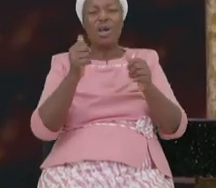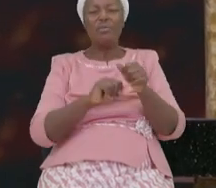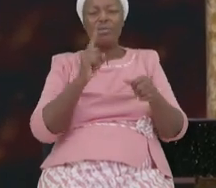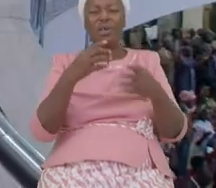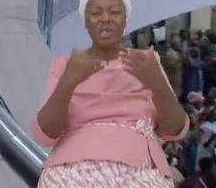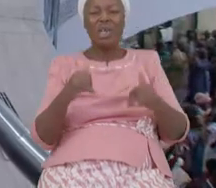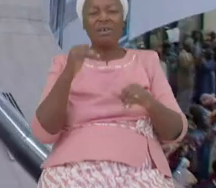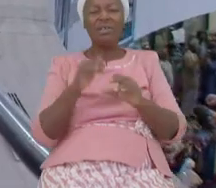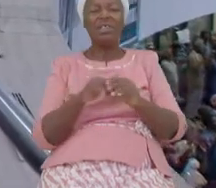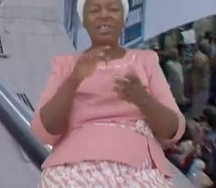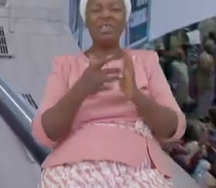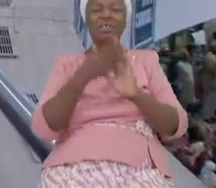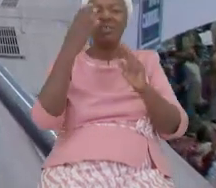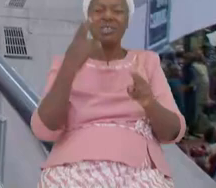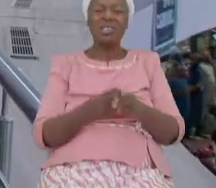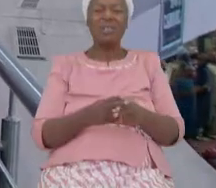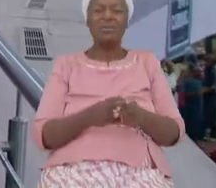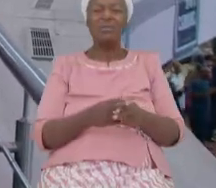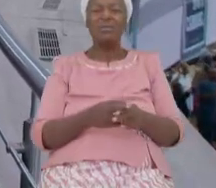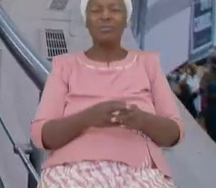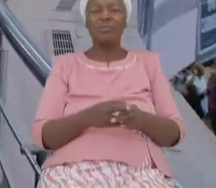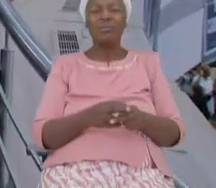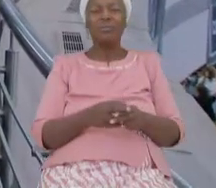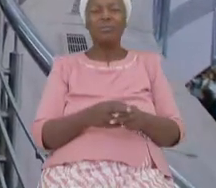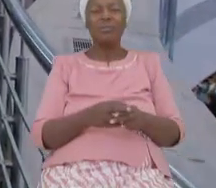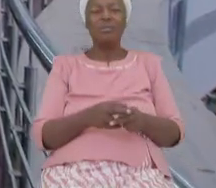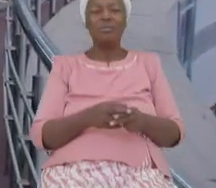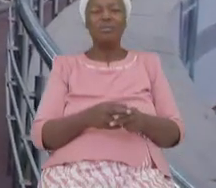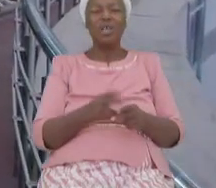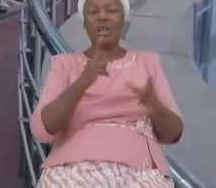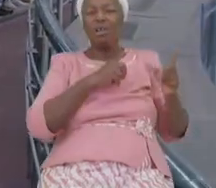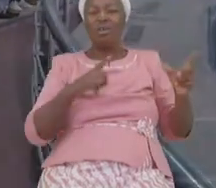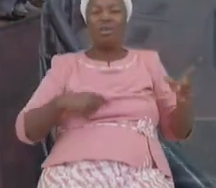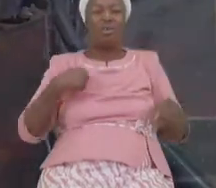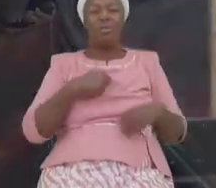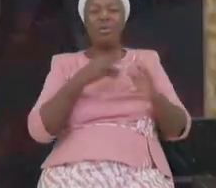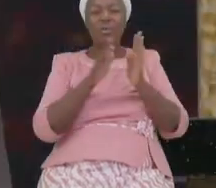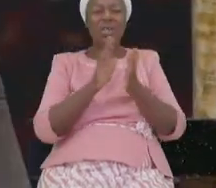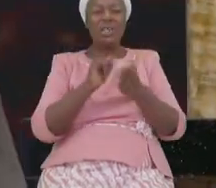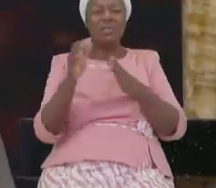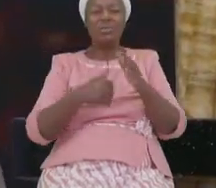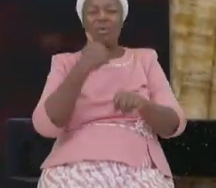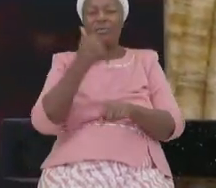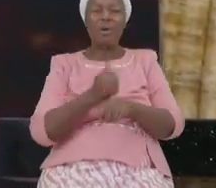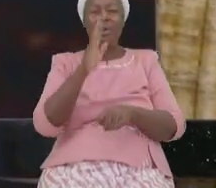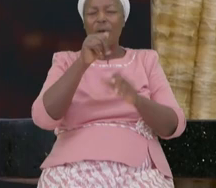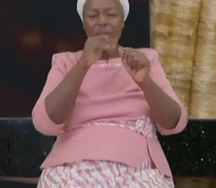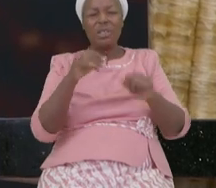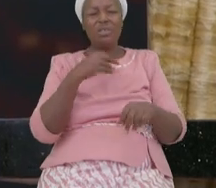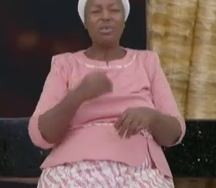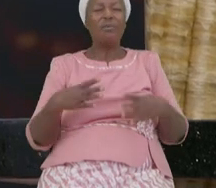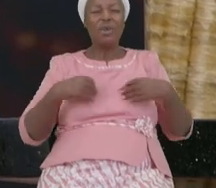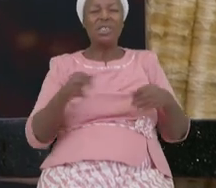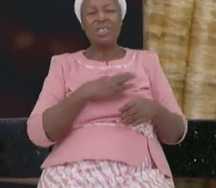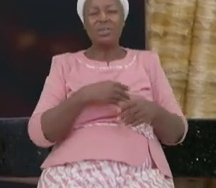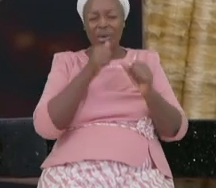now in Jesus' name. Lord, we pray you confirm your blessing of healing and